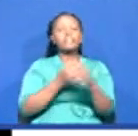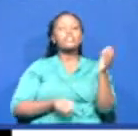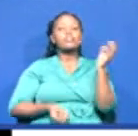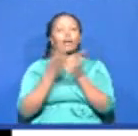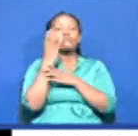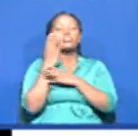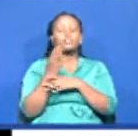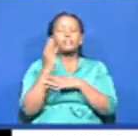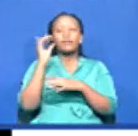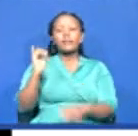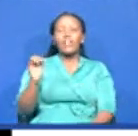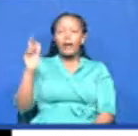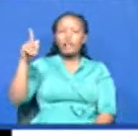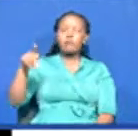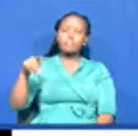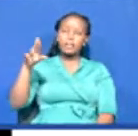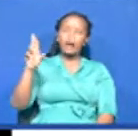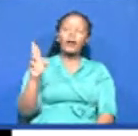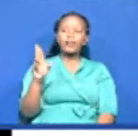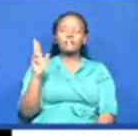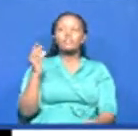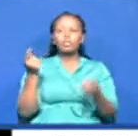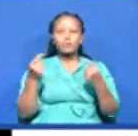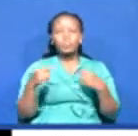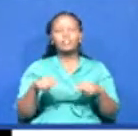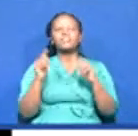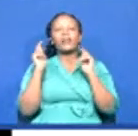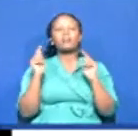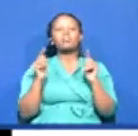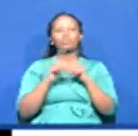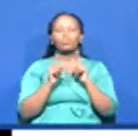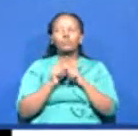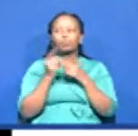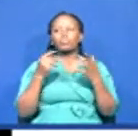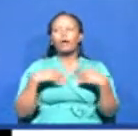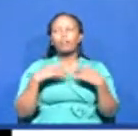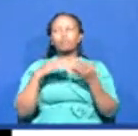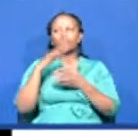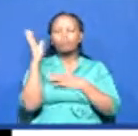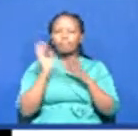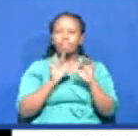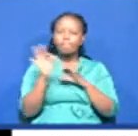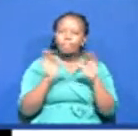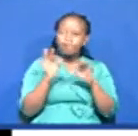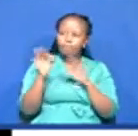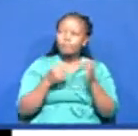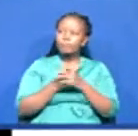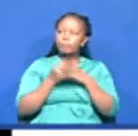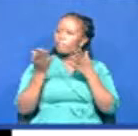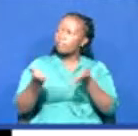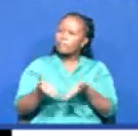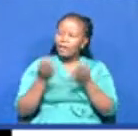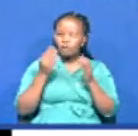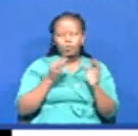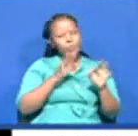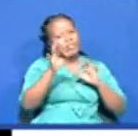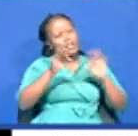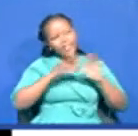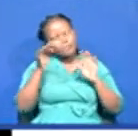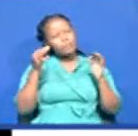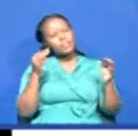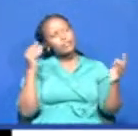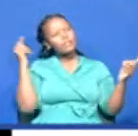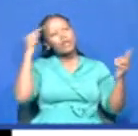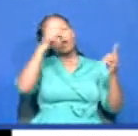IPR recordation to try and stem that. Now, to give us a brief onto the objective of this